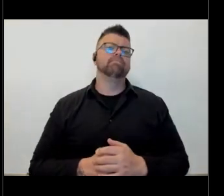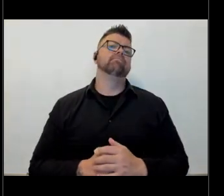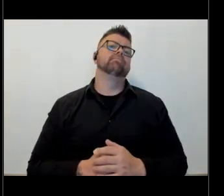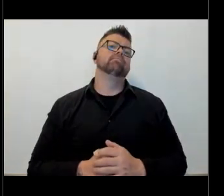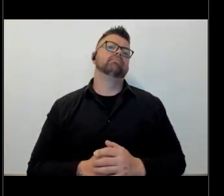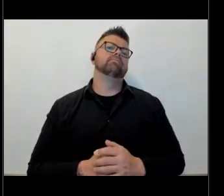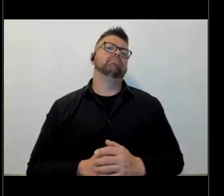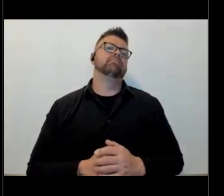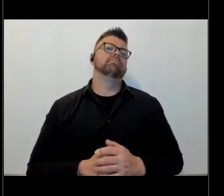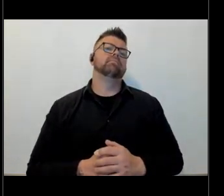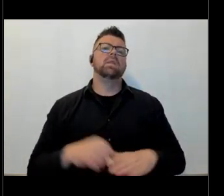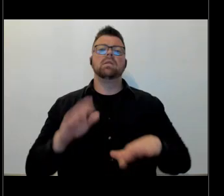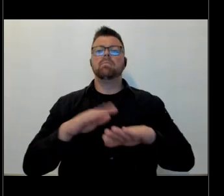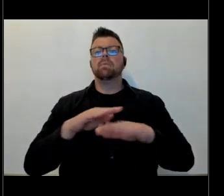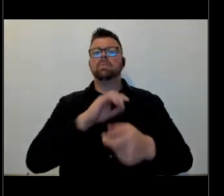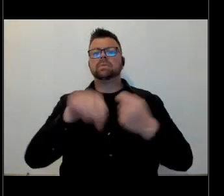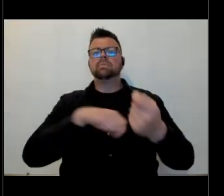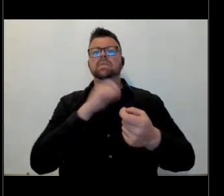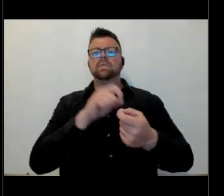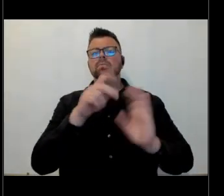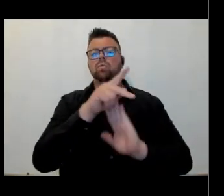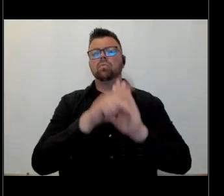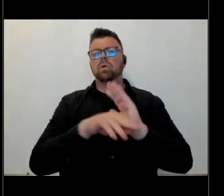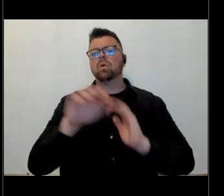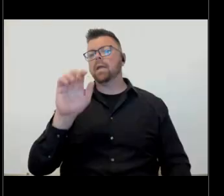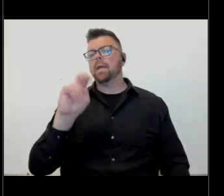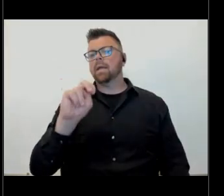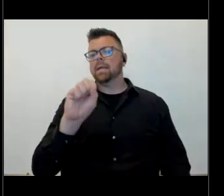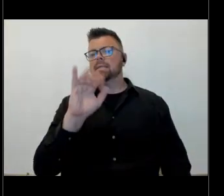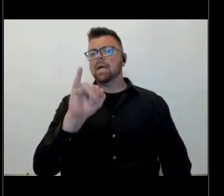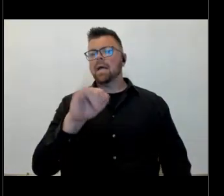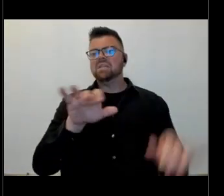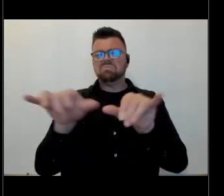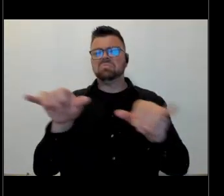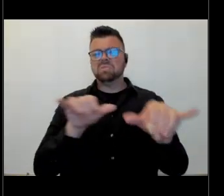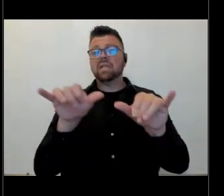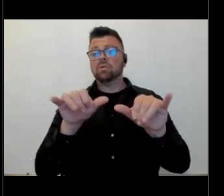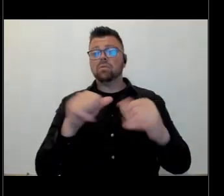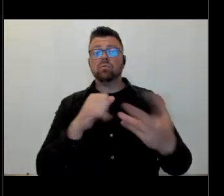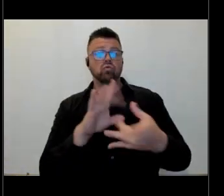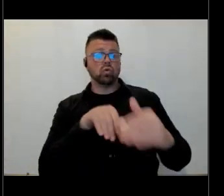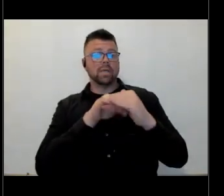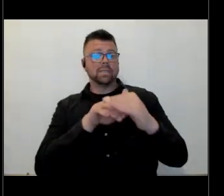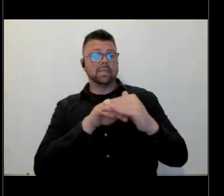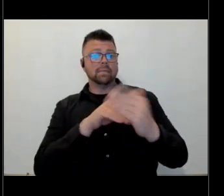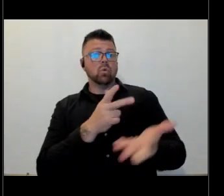The minimum specification in the ANSI standard for an accessible